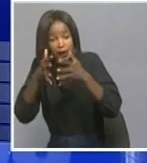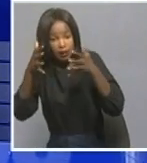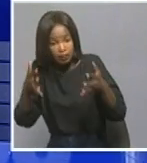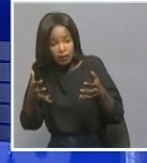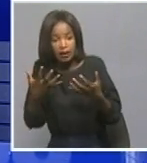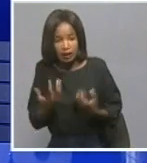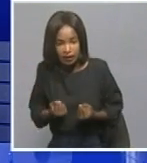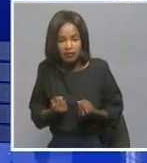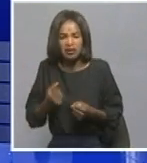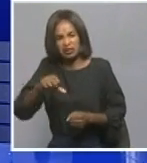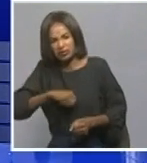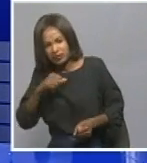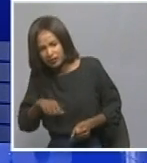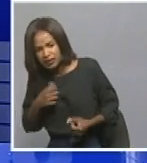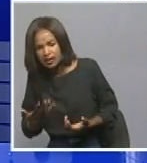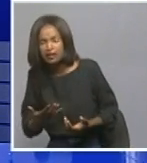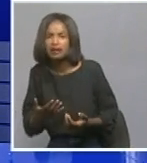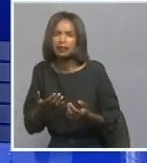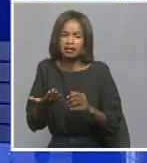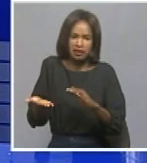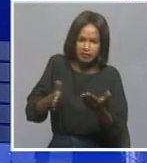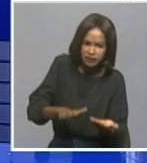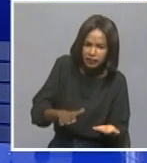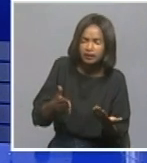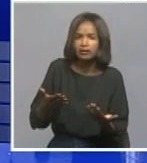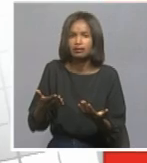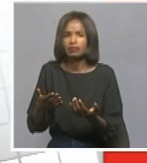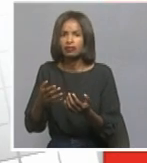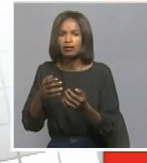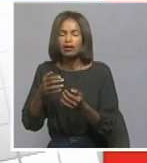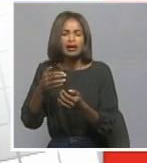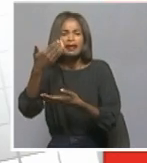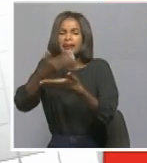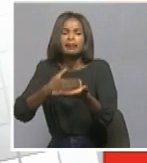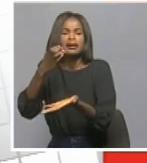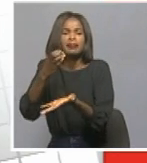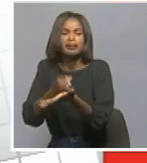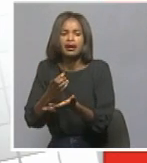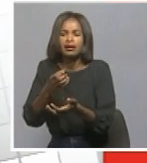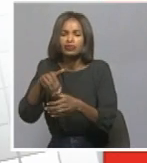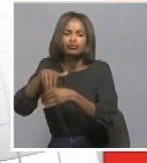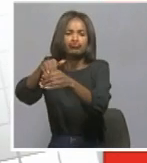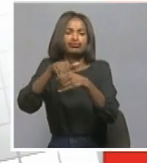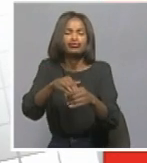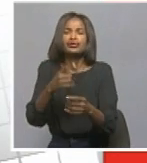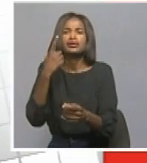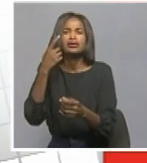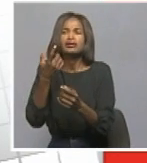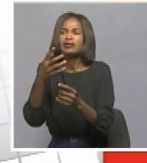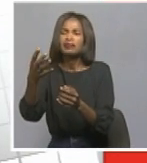because of health reasons or for something or like. How can people acquire travel certificates for those specific emergency